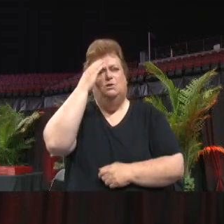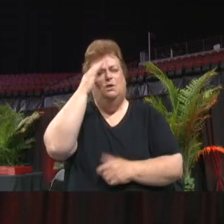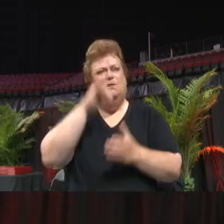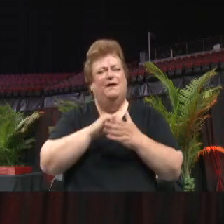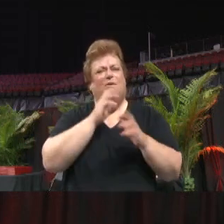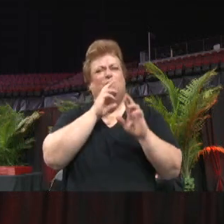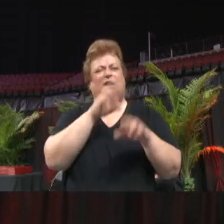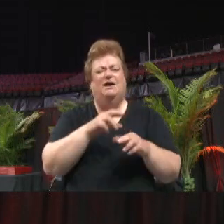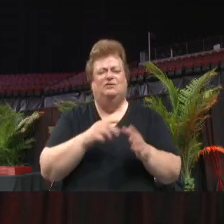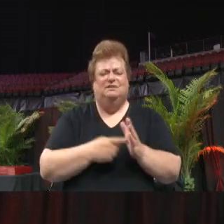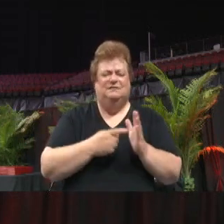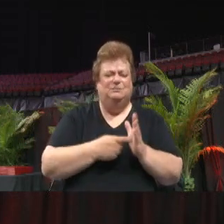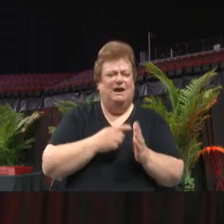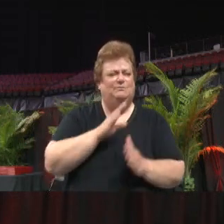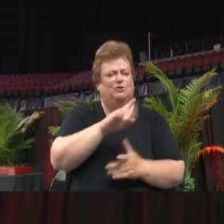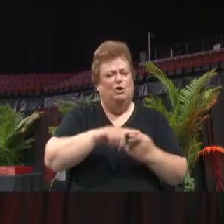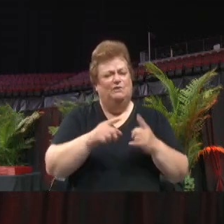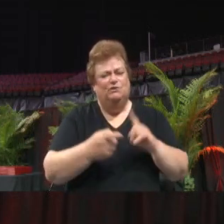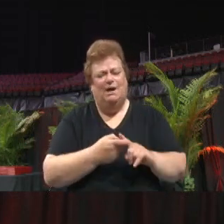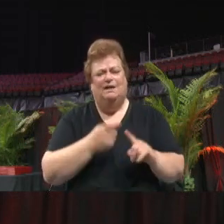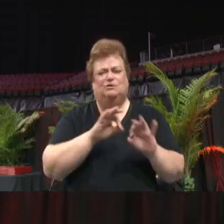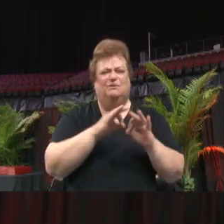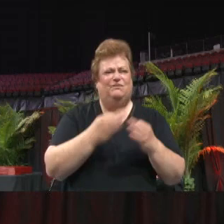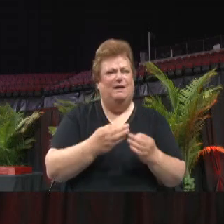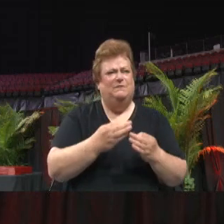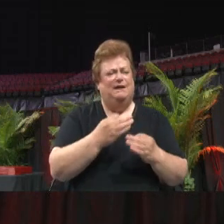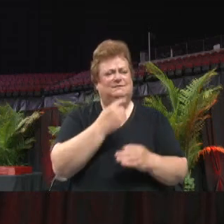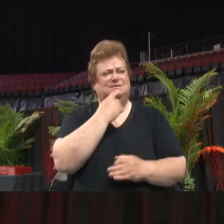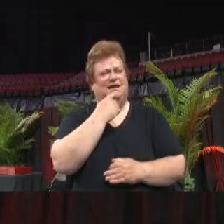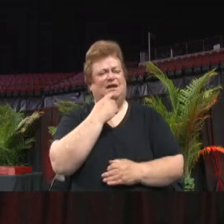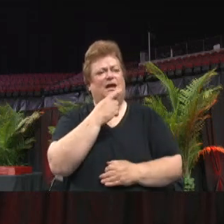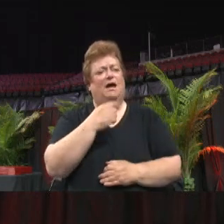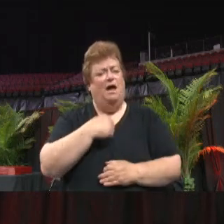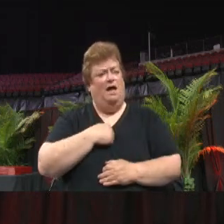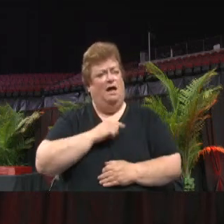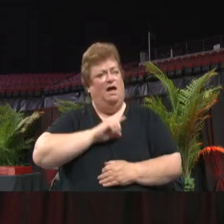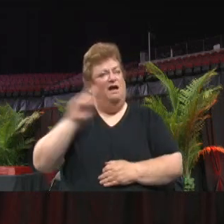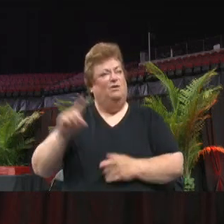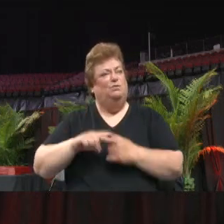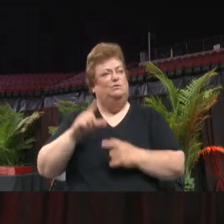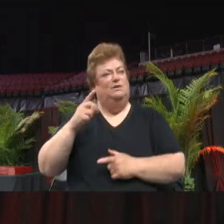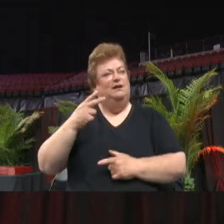people, maybe it was your friends or your family, when you said that you went to Lincoln High?